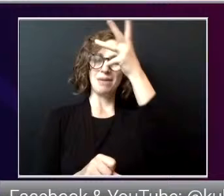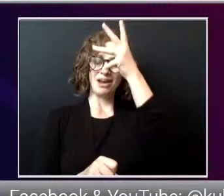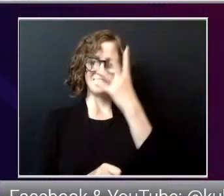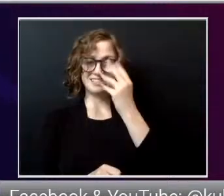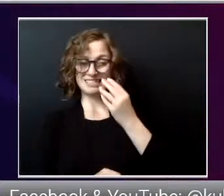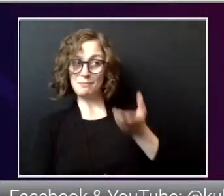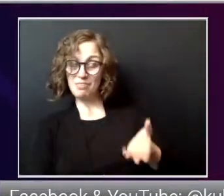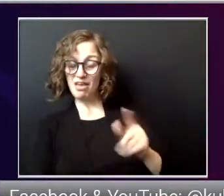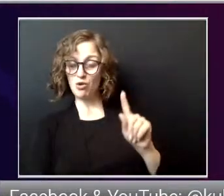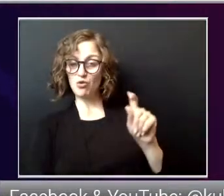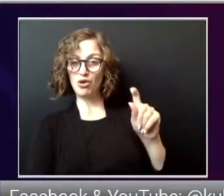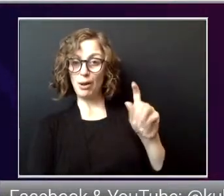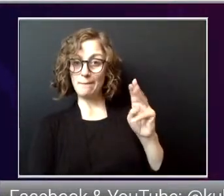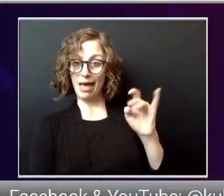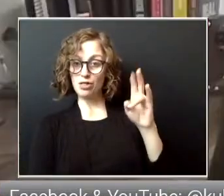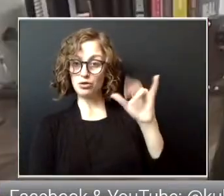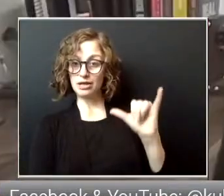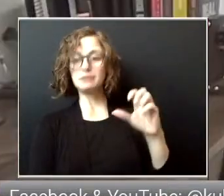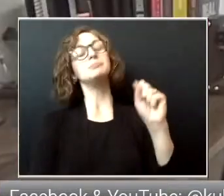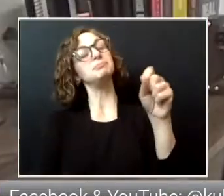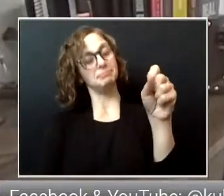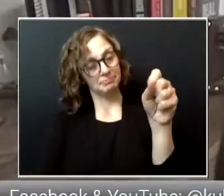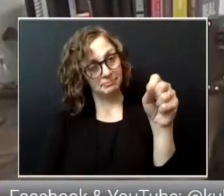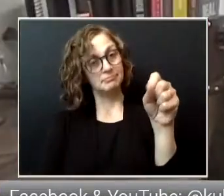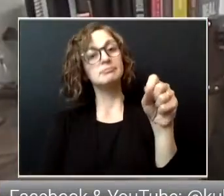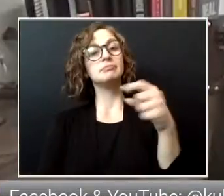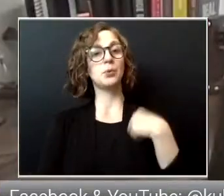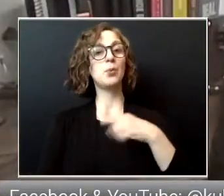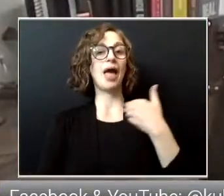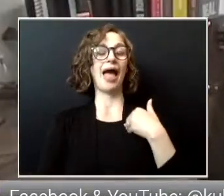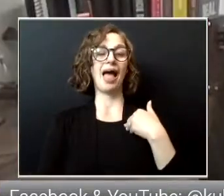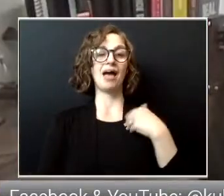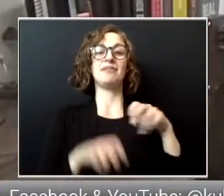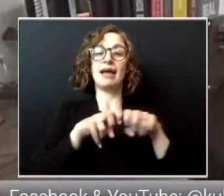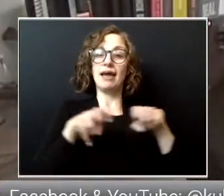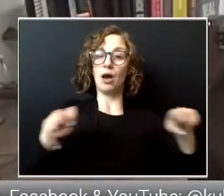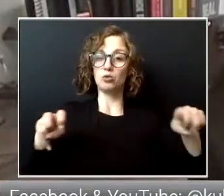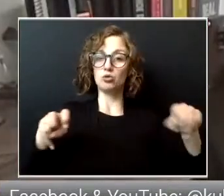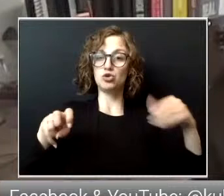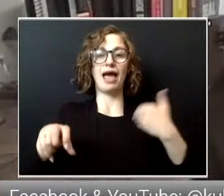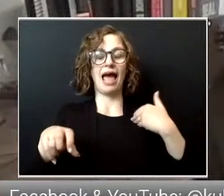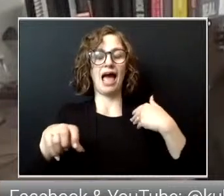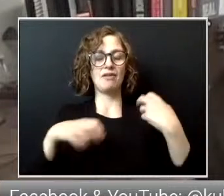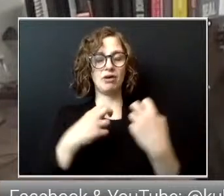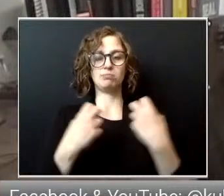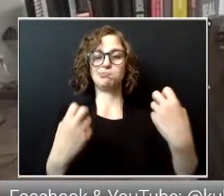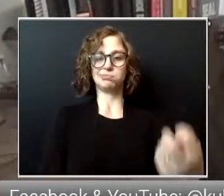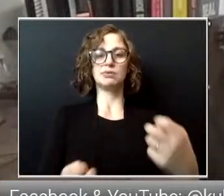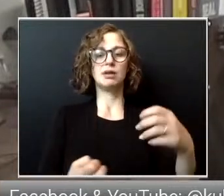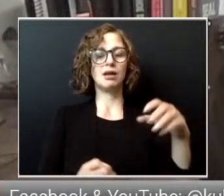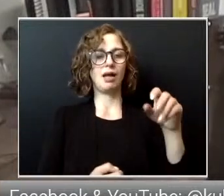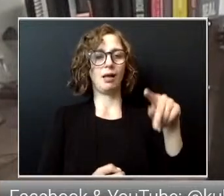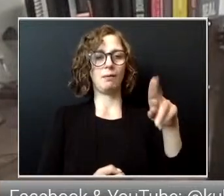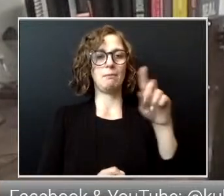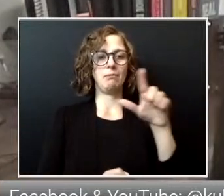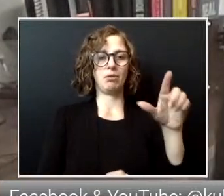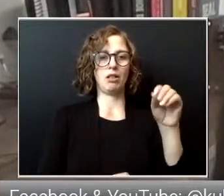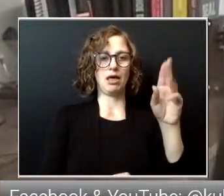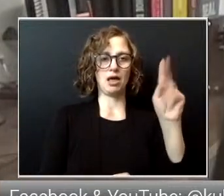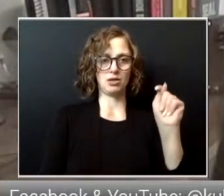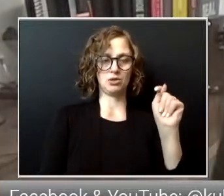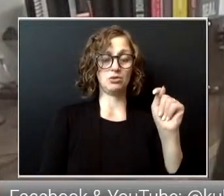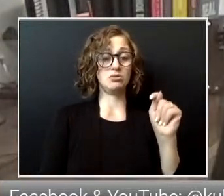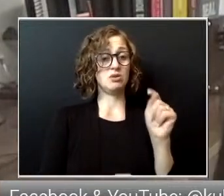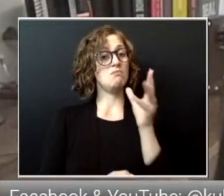Yes, they are. We have a couch that has like a pull-out, And then, so I mean, parents can stay